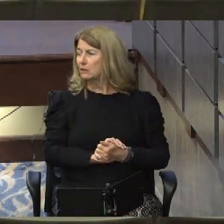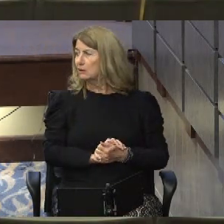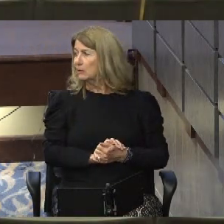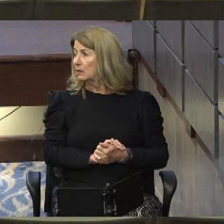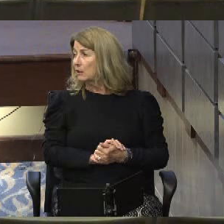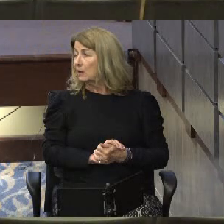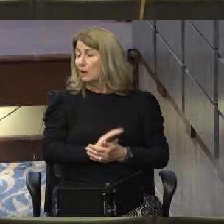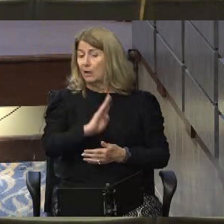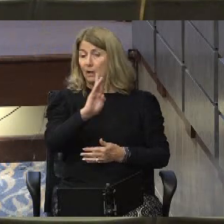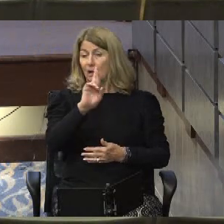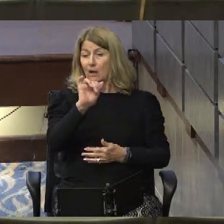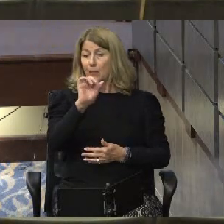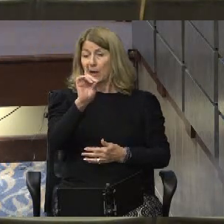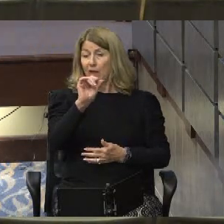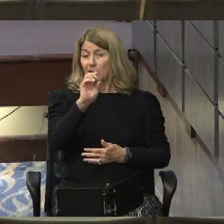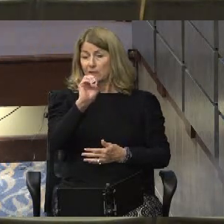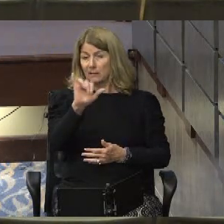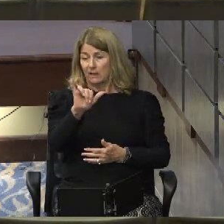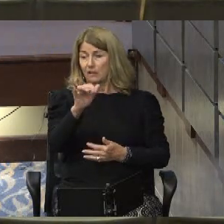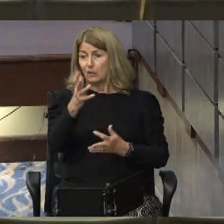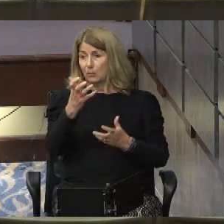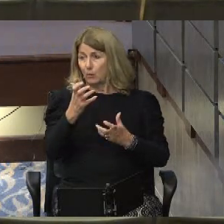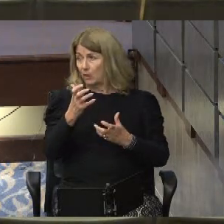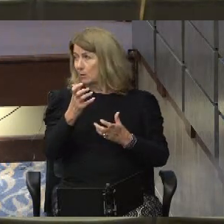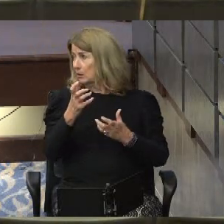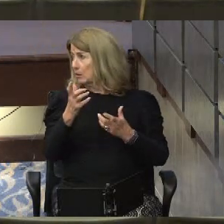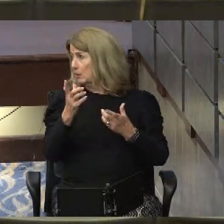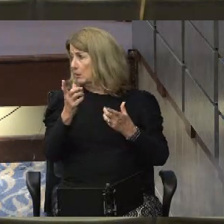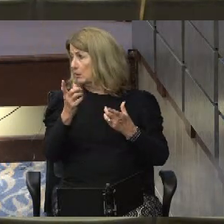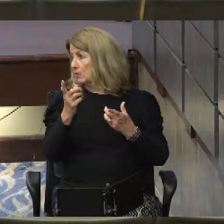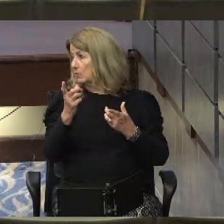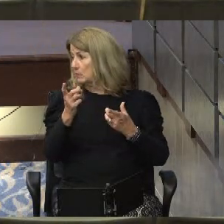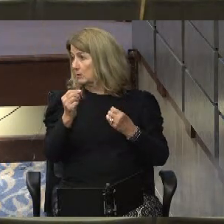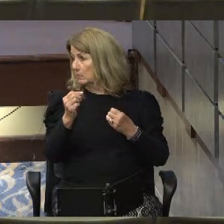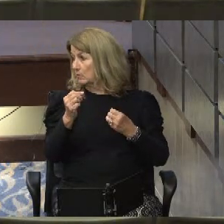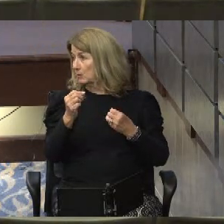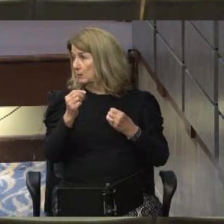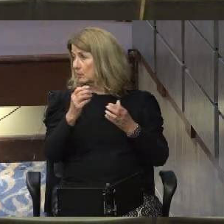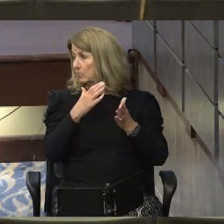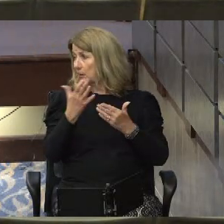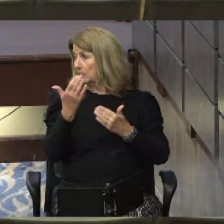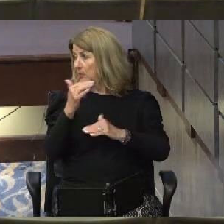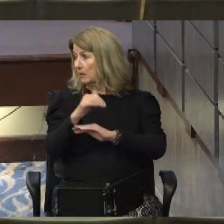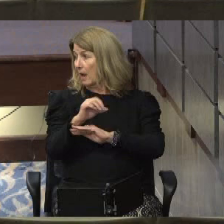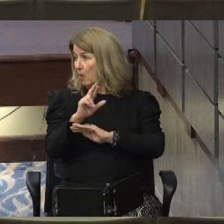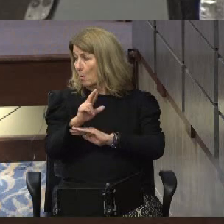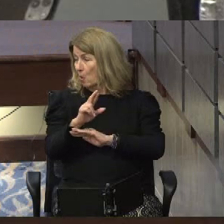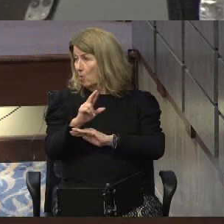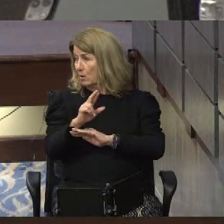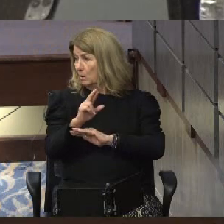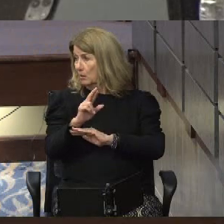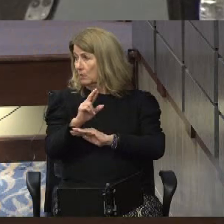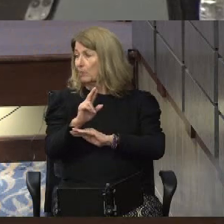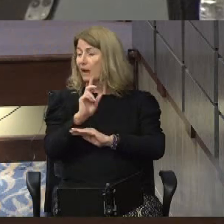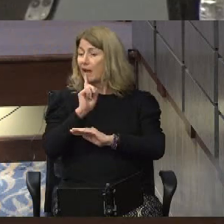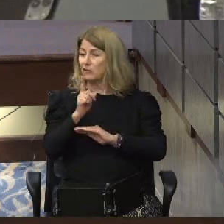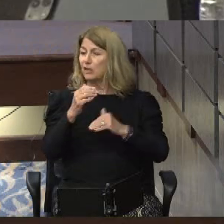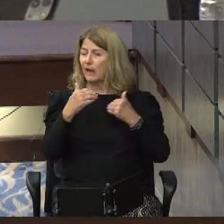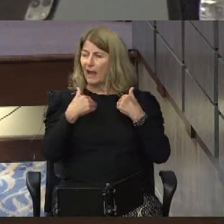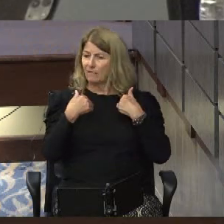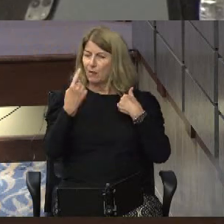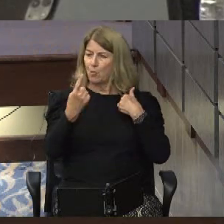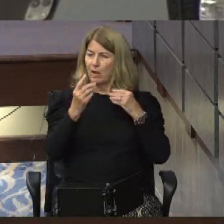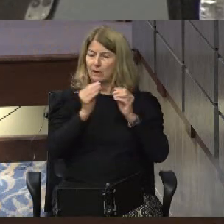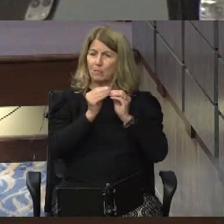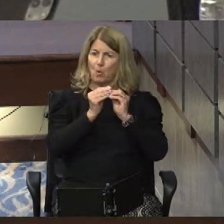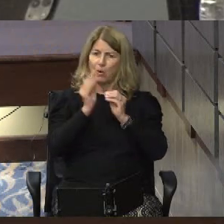Bradley, do you want to do the planning agenda, or do you want to do that in the meeting? We actually have one more presentation,